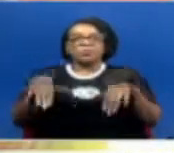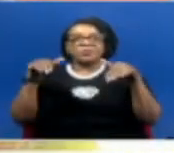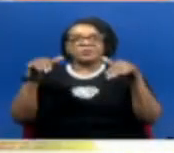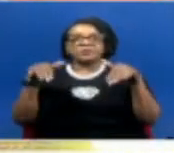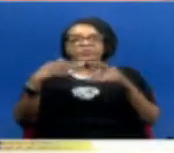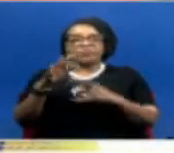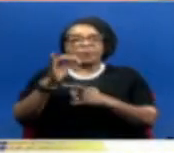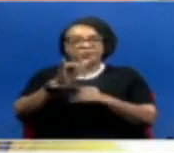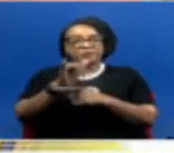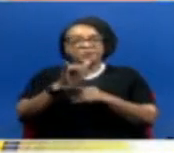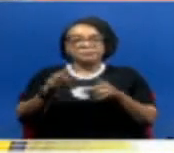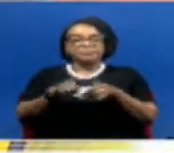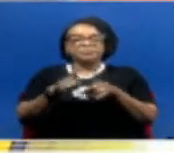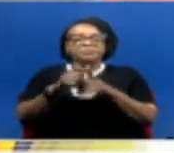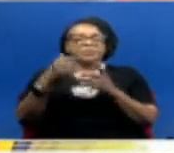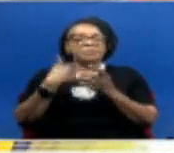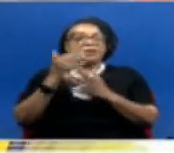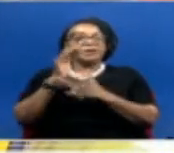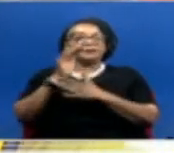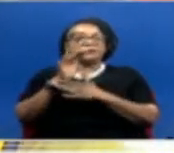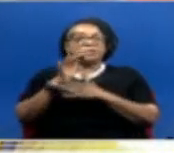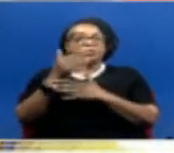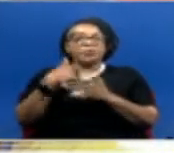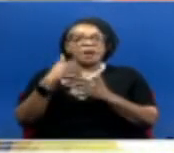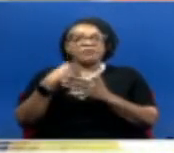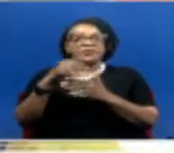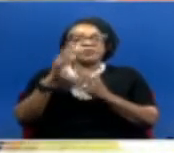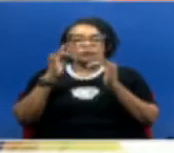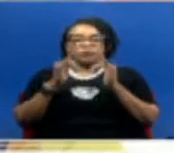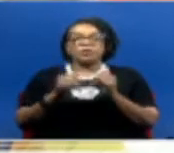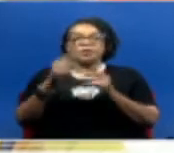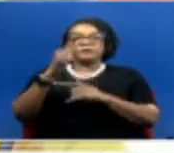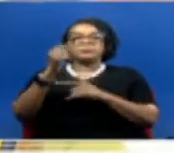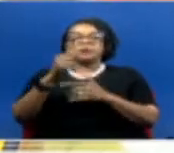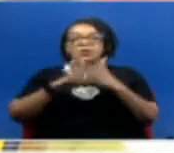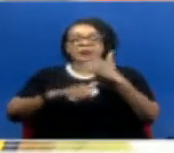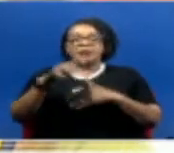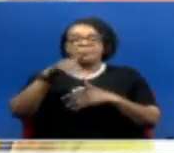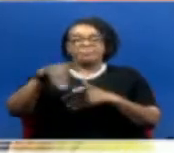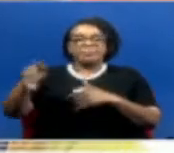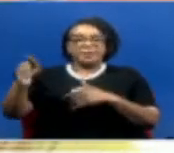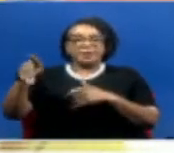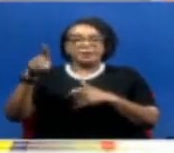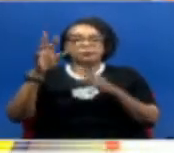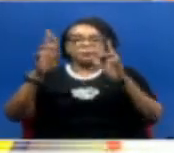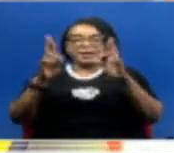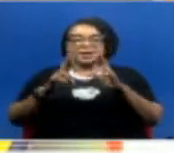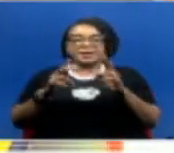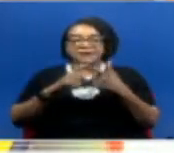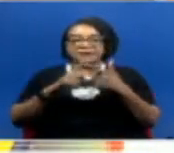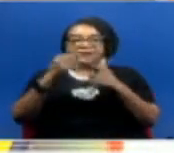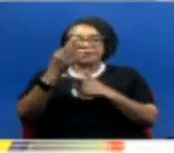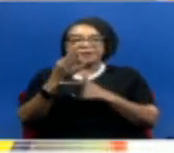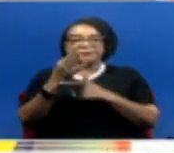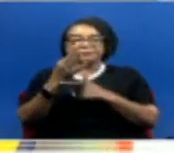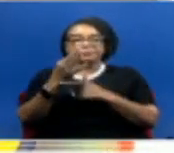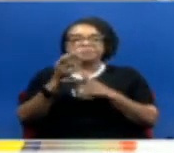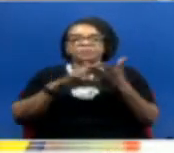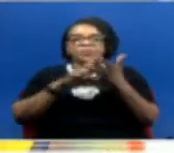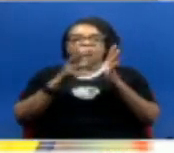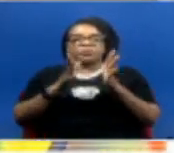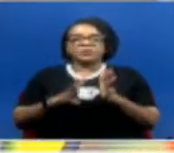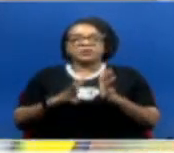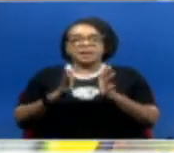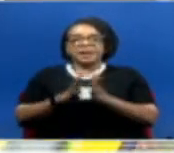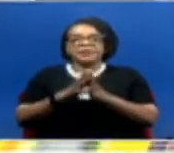I asked them to say that we are building a new terminal under PPP, and that terminal is going to be ready in 3 years. Na ule contractor na